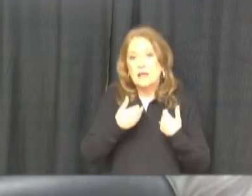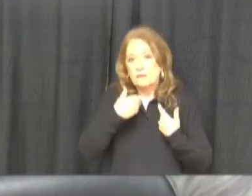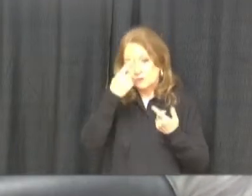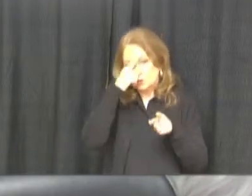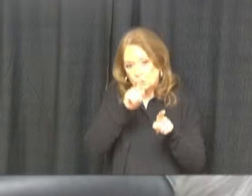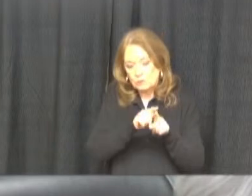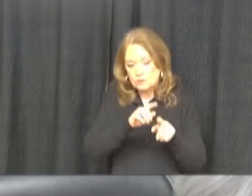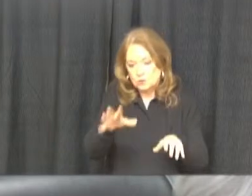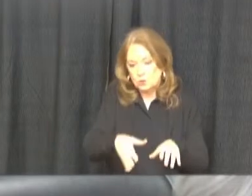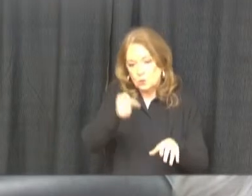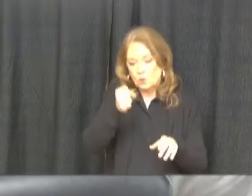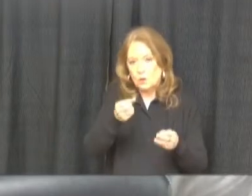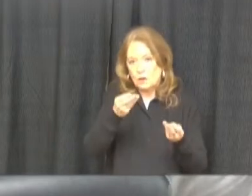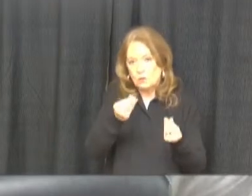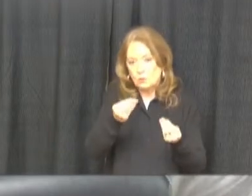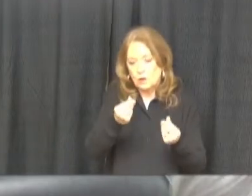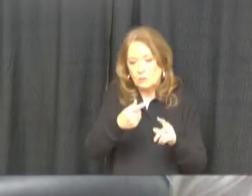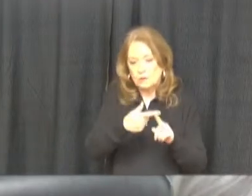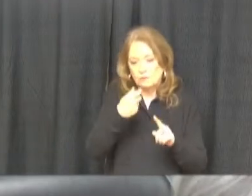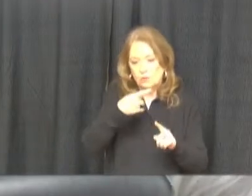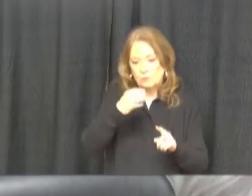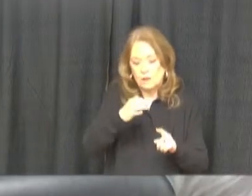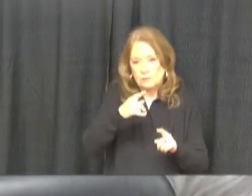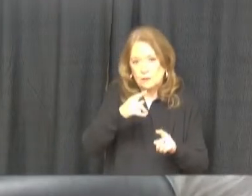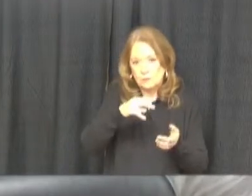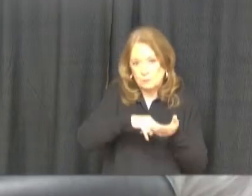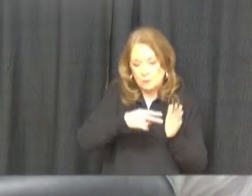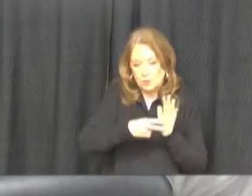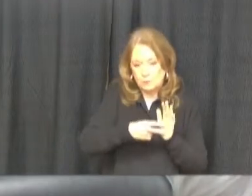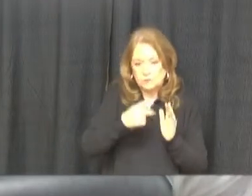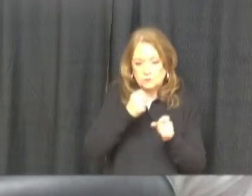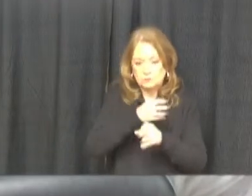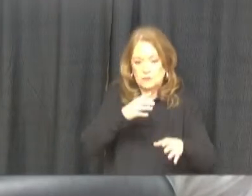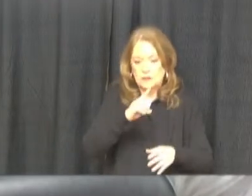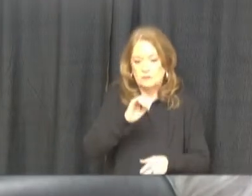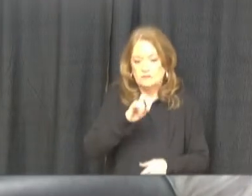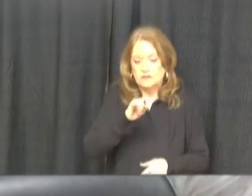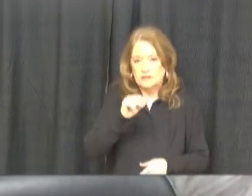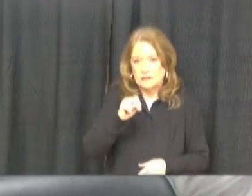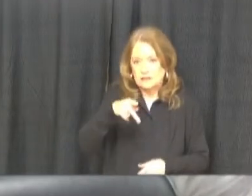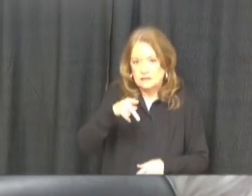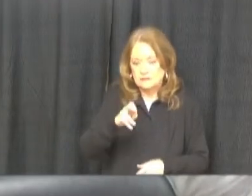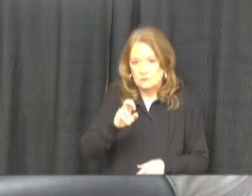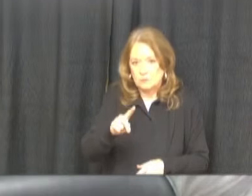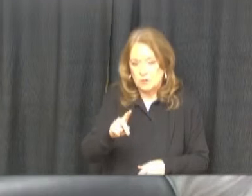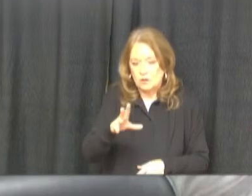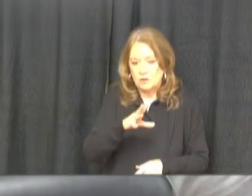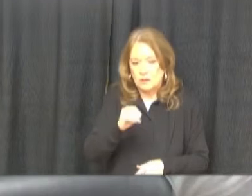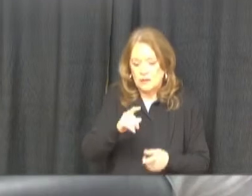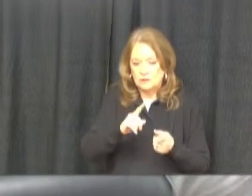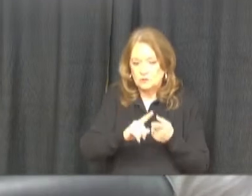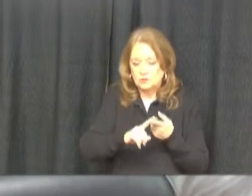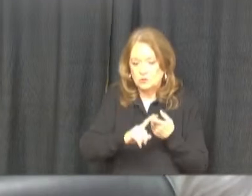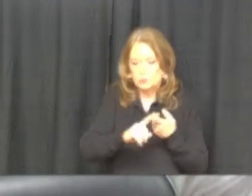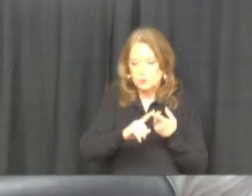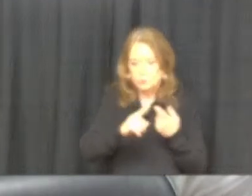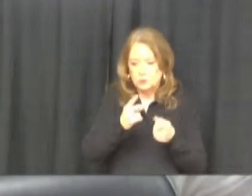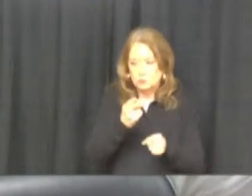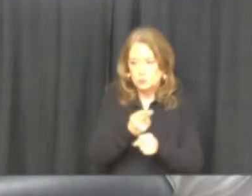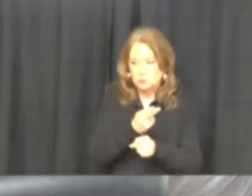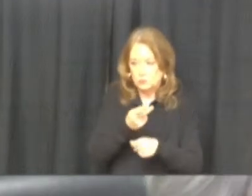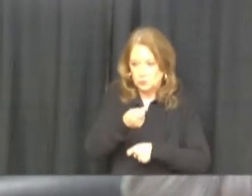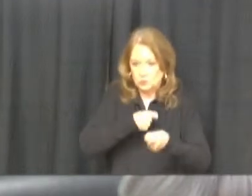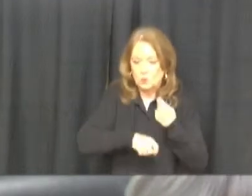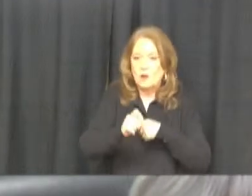acquire property for a public purpose for expansion of Dixon Park and to swap and convey City of Clarksville property in exchange